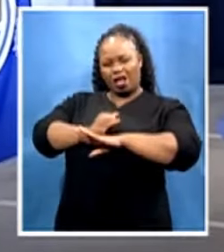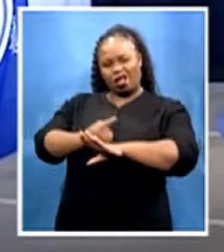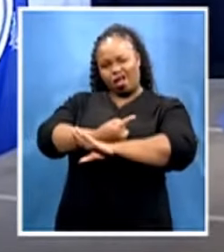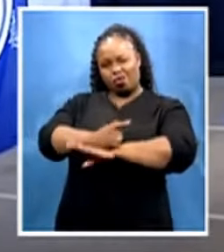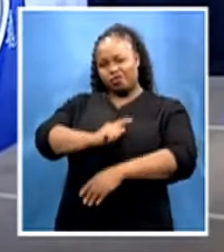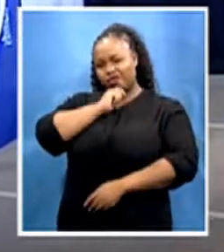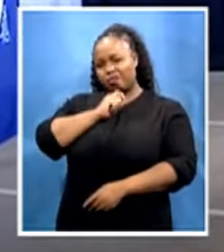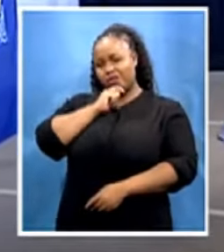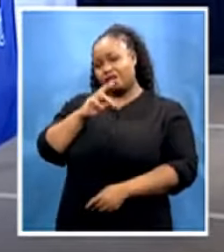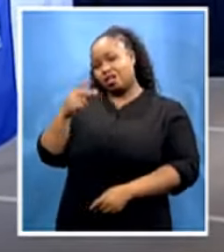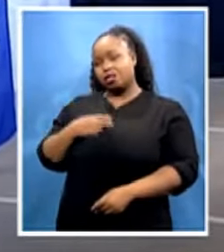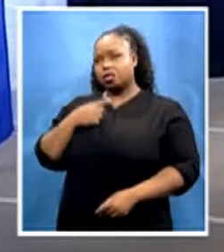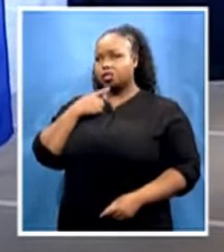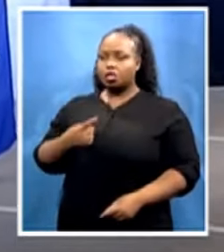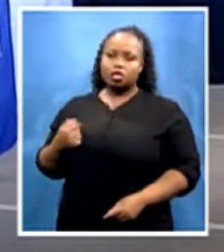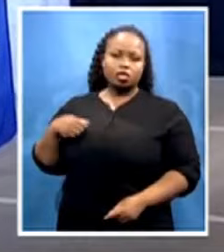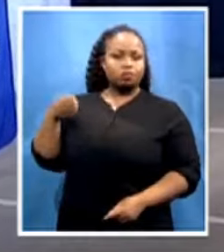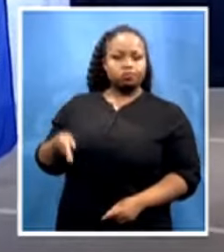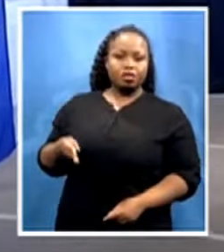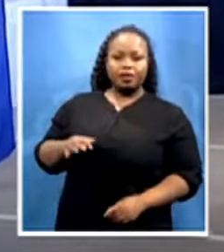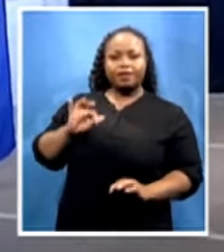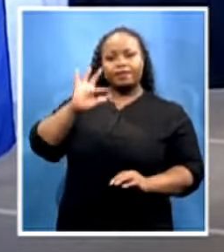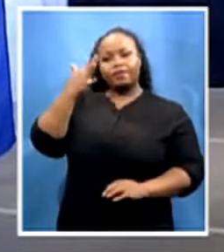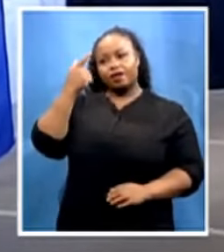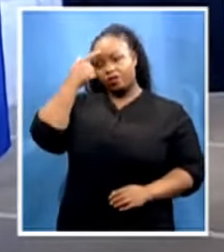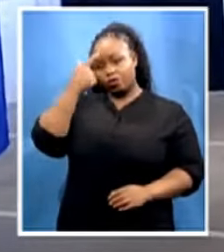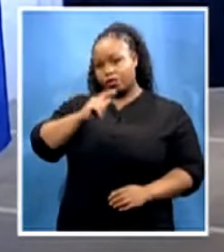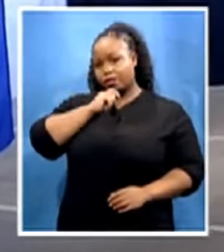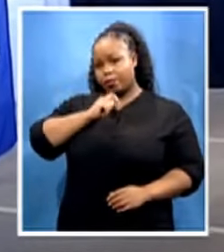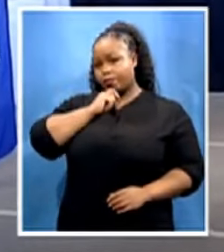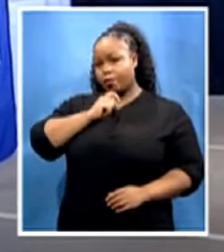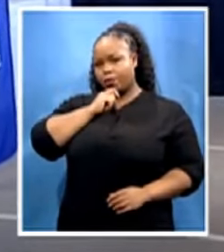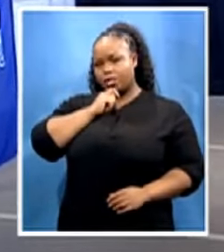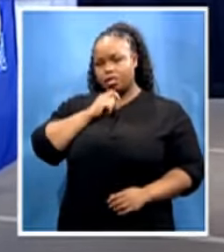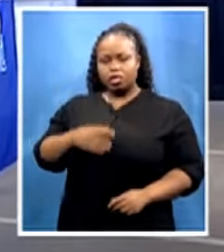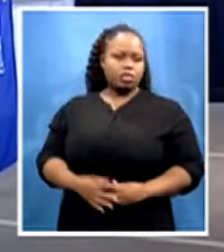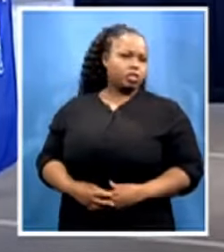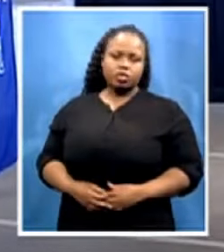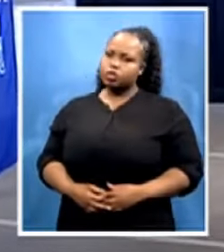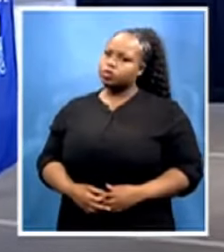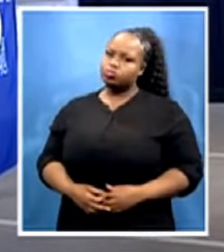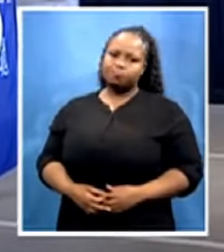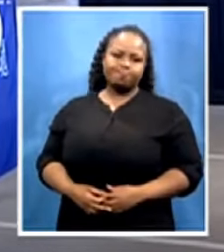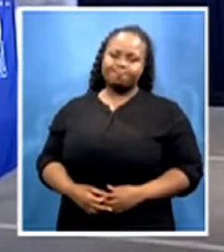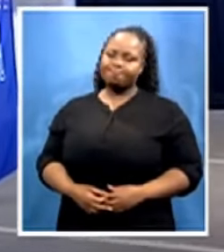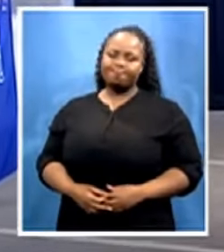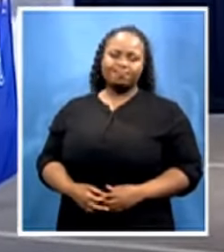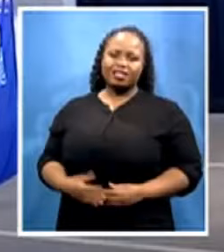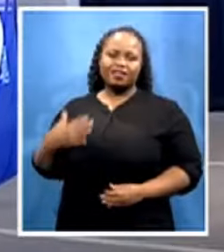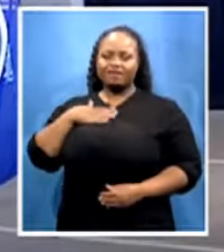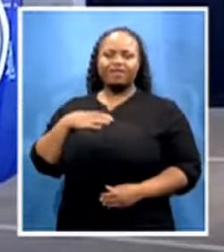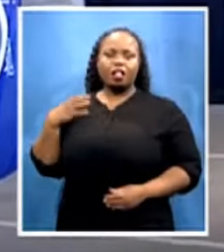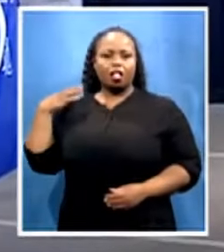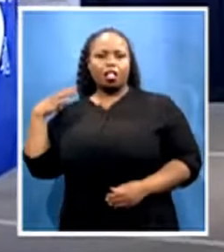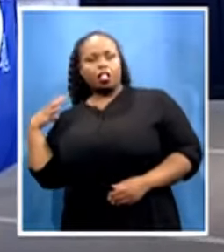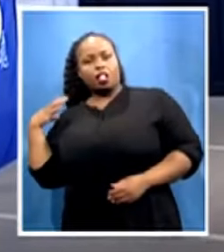since 5 a.m. and it's sort of taxing for them. And when we got here, in fact,